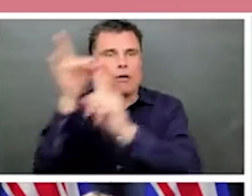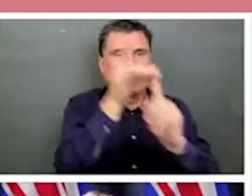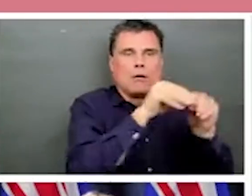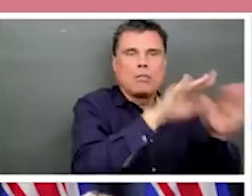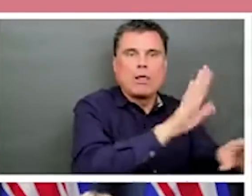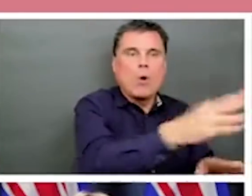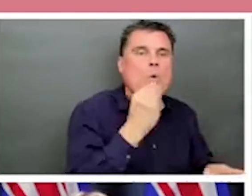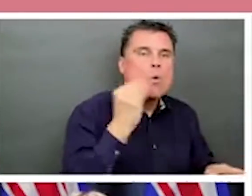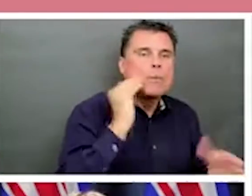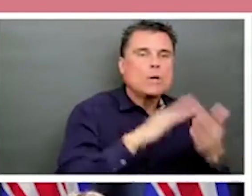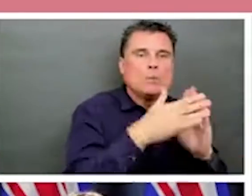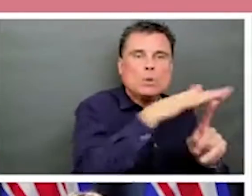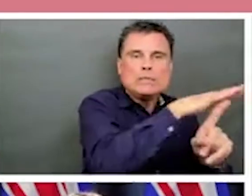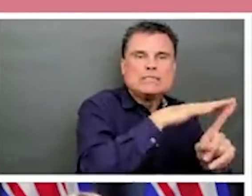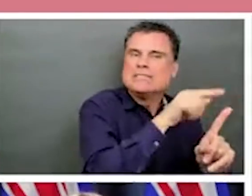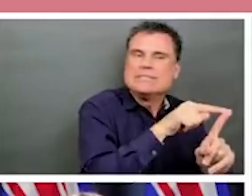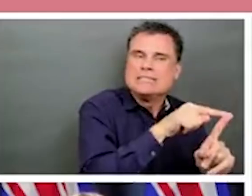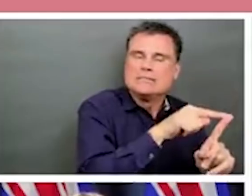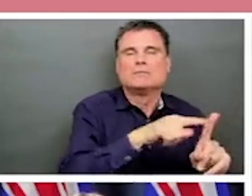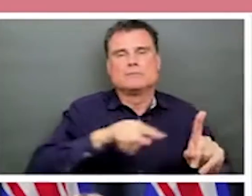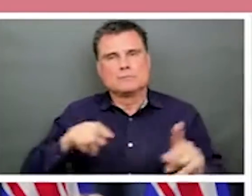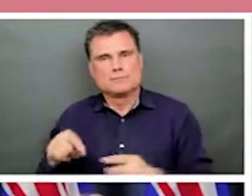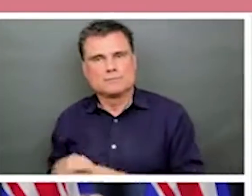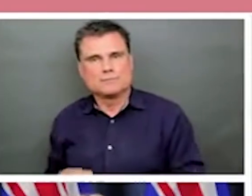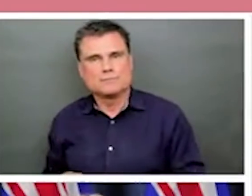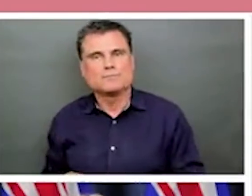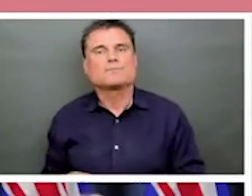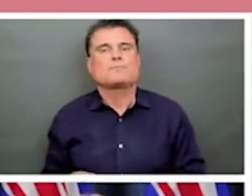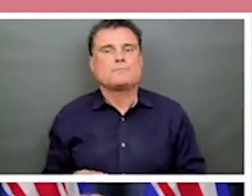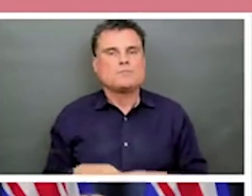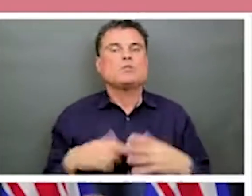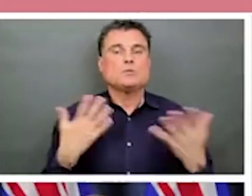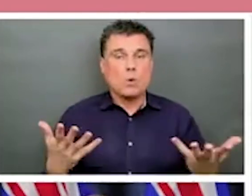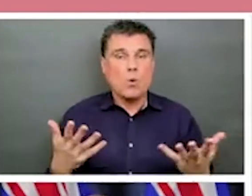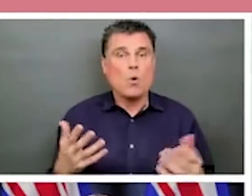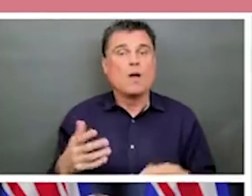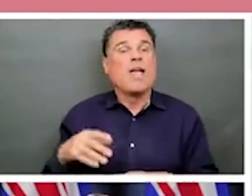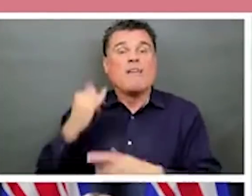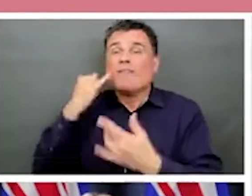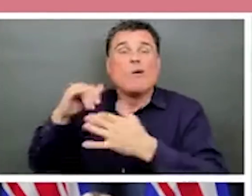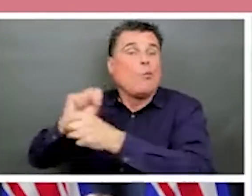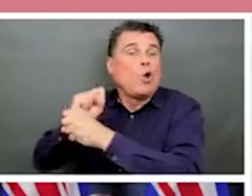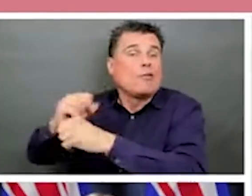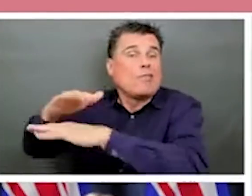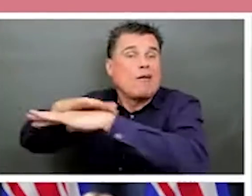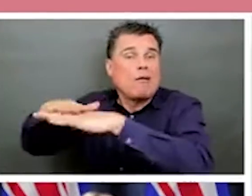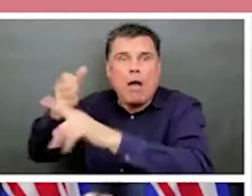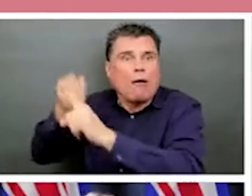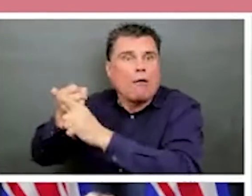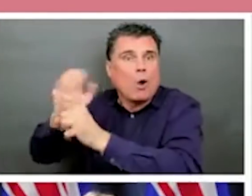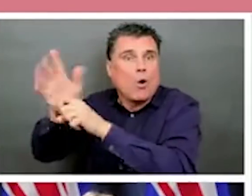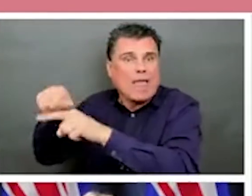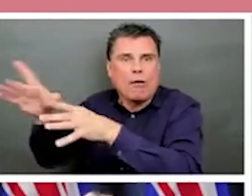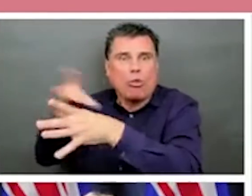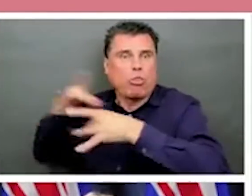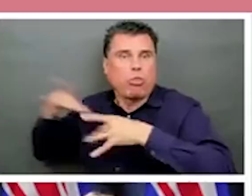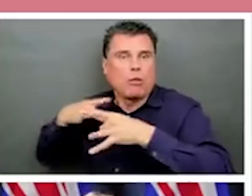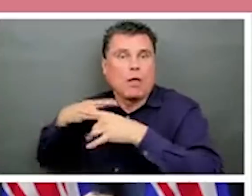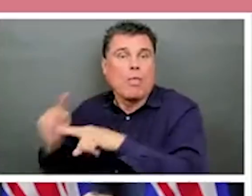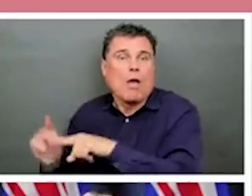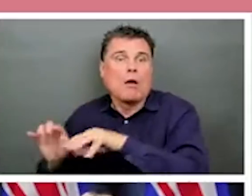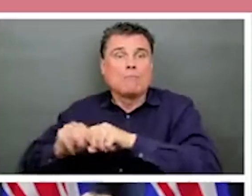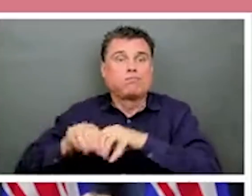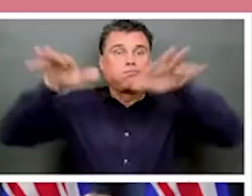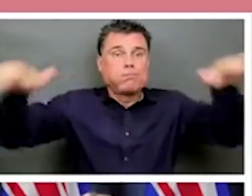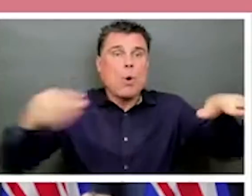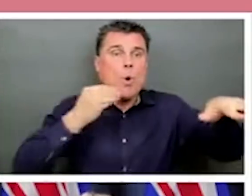and the large camps, and they take the risk back home with them. So we have been working particularly in the north and the